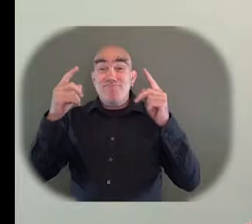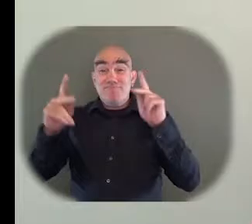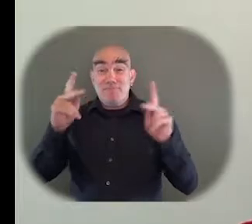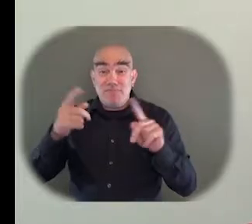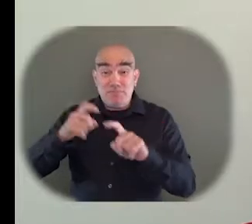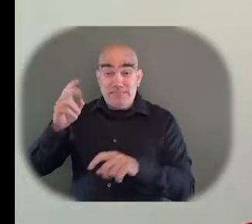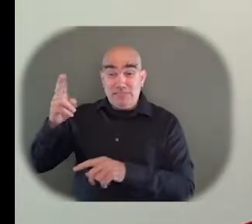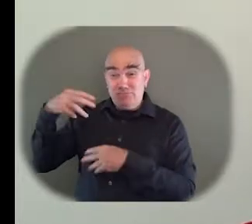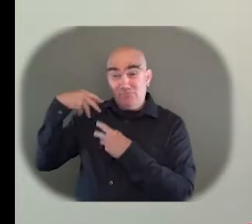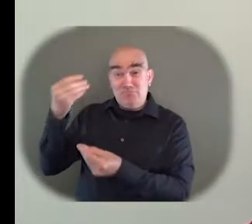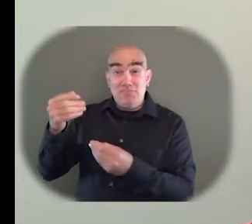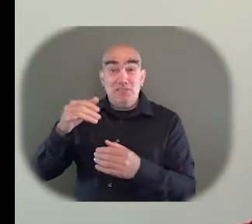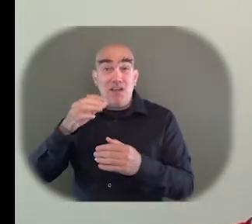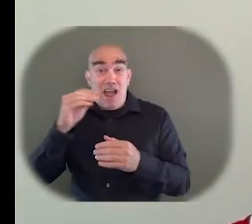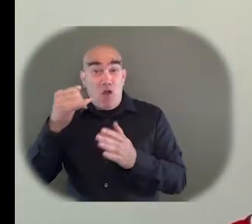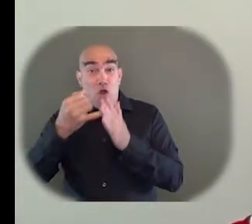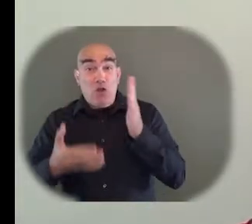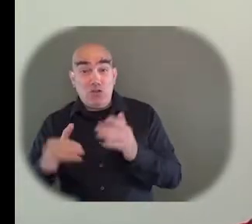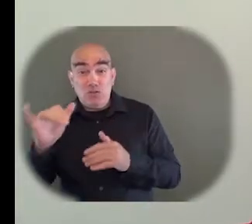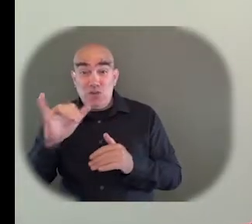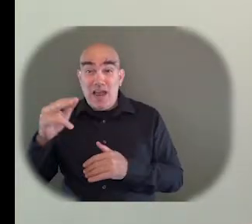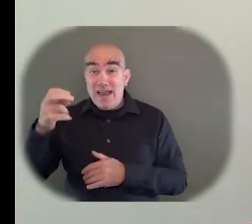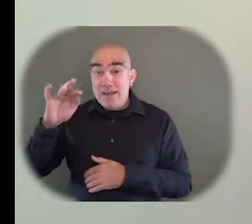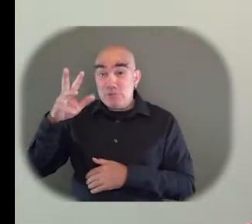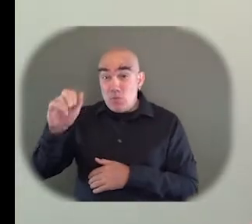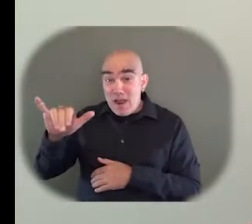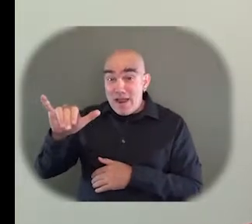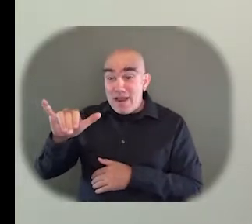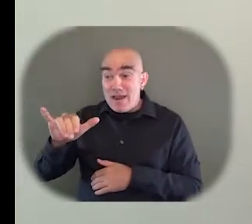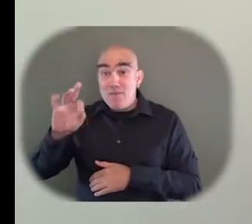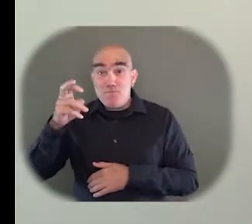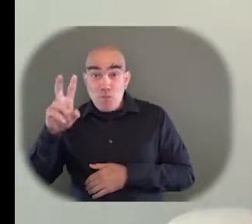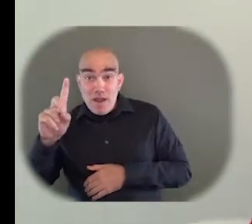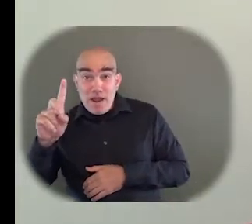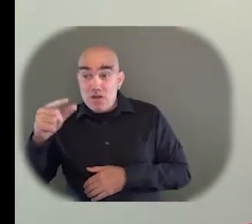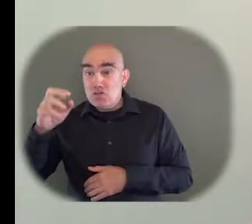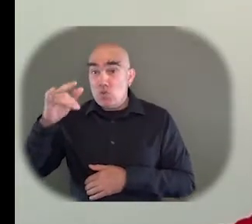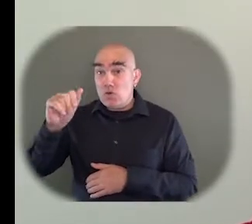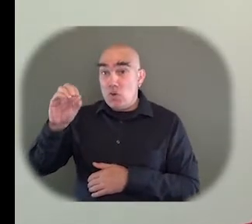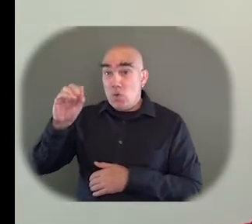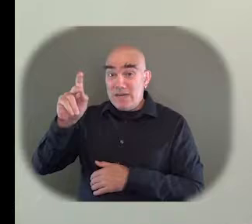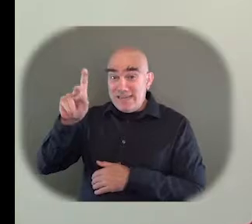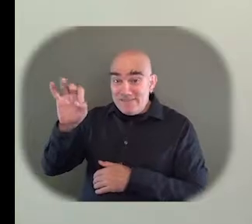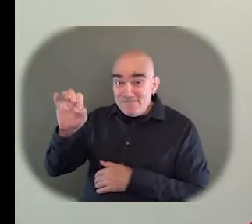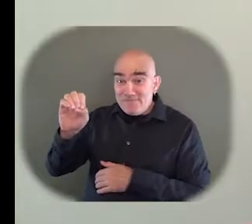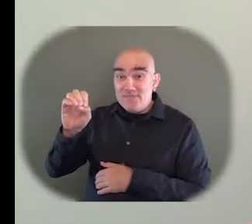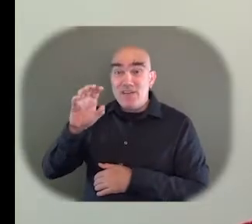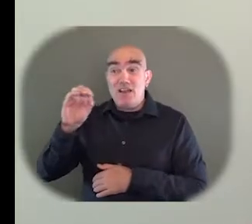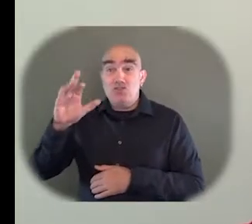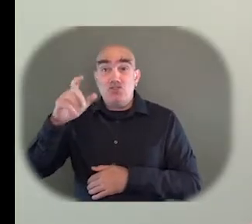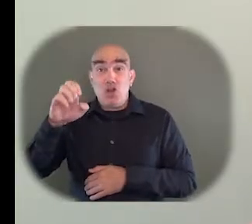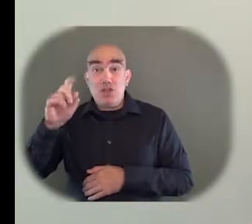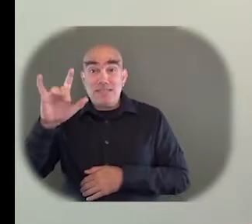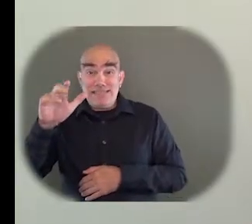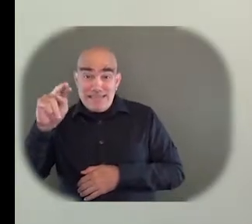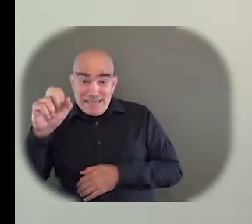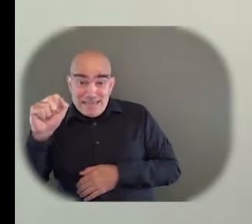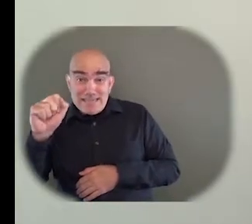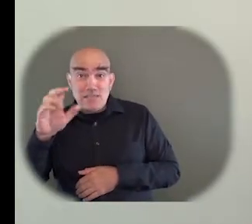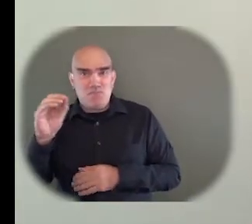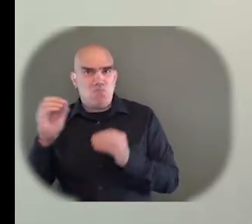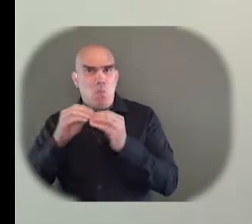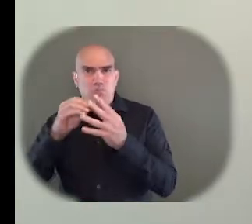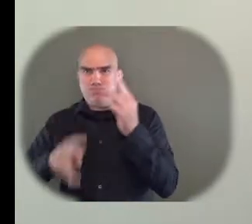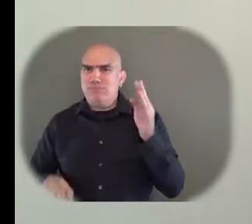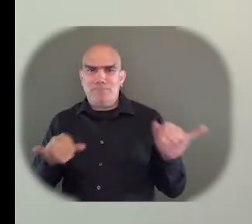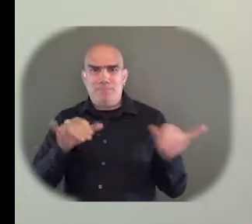artists too, like Hemingway, Freud, Georgia O'Keeffe, Charles Dickens, and more. These people are living evidence that anxiety and